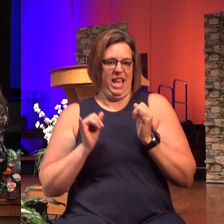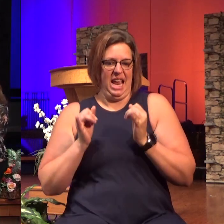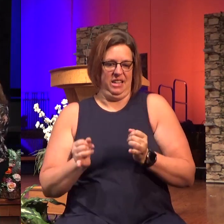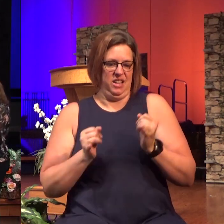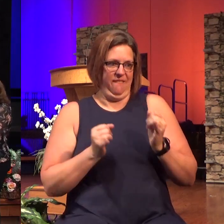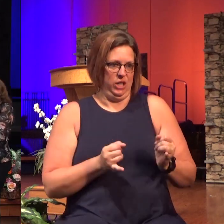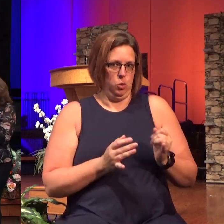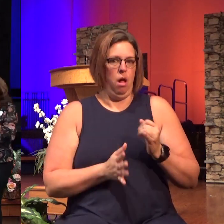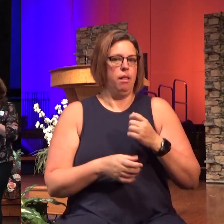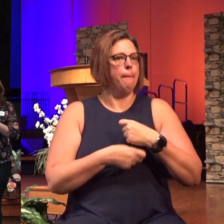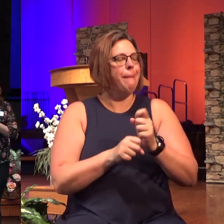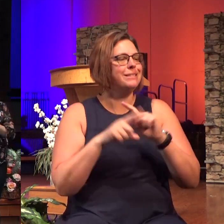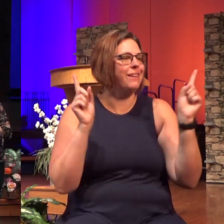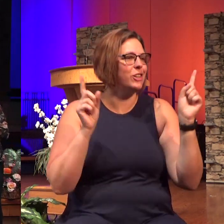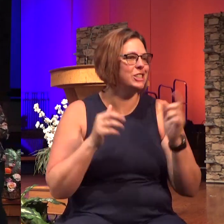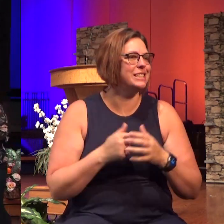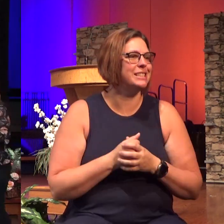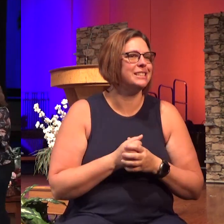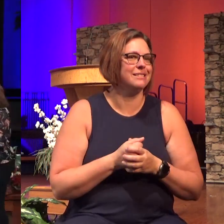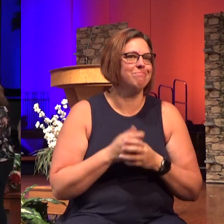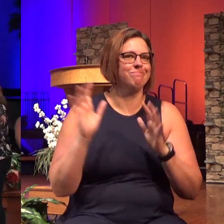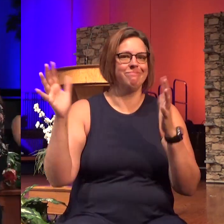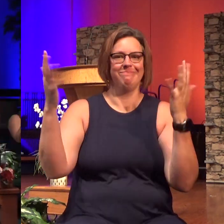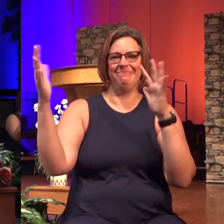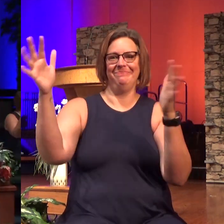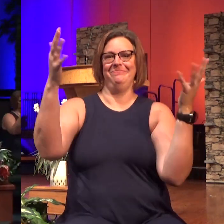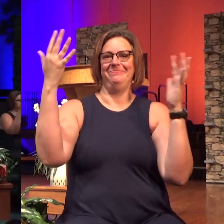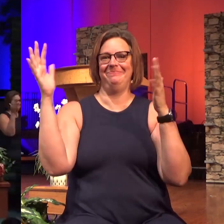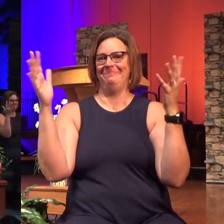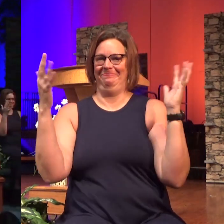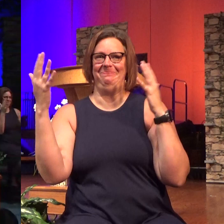difference. Yay, thank you.